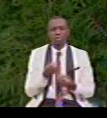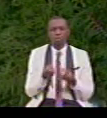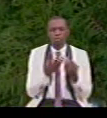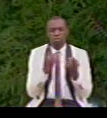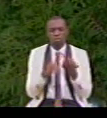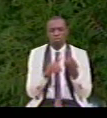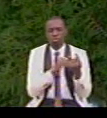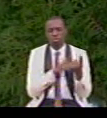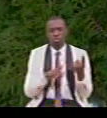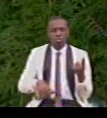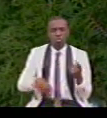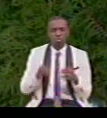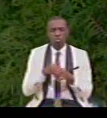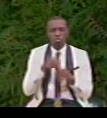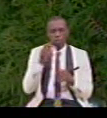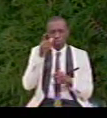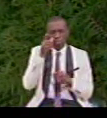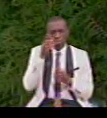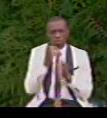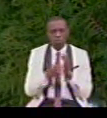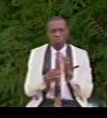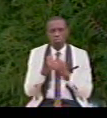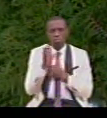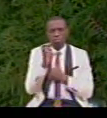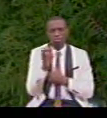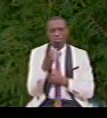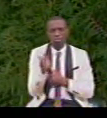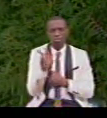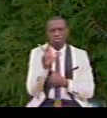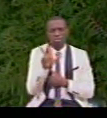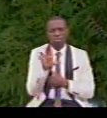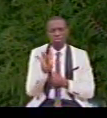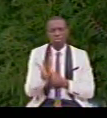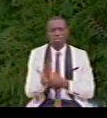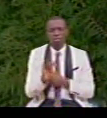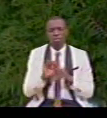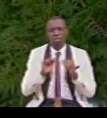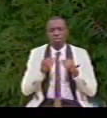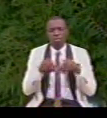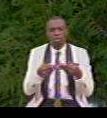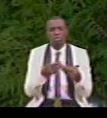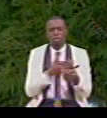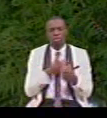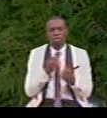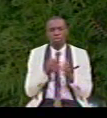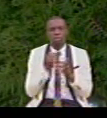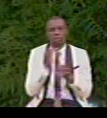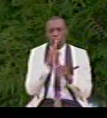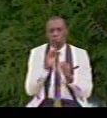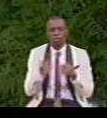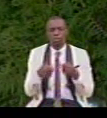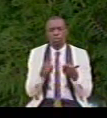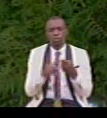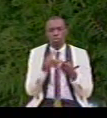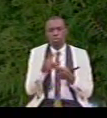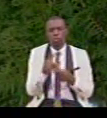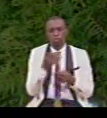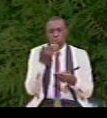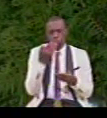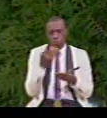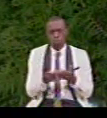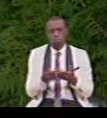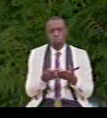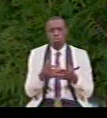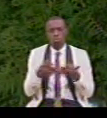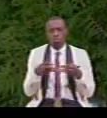6 verse 38 it says give and it shall be given unto you good measure press down and